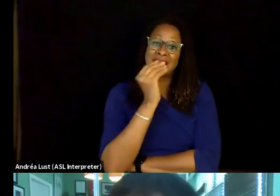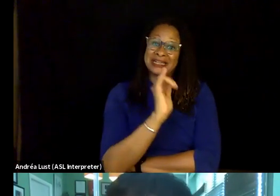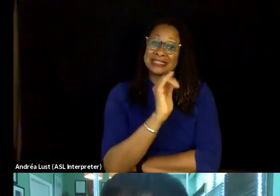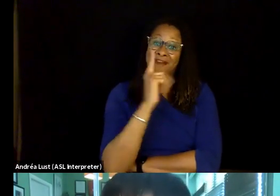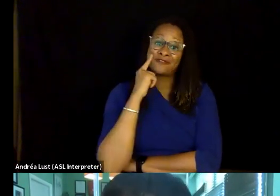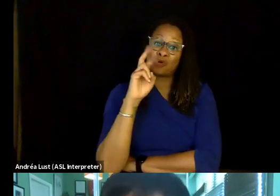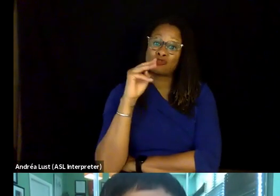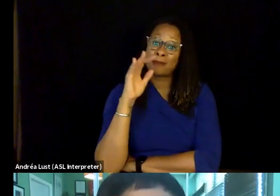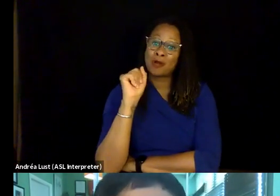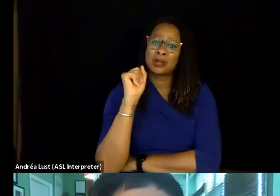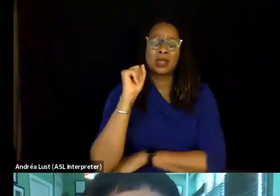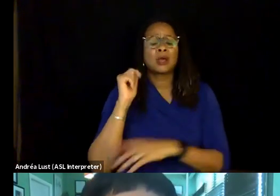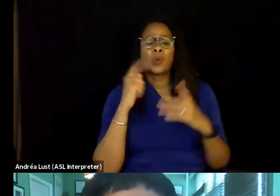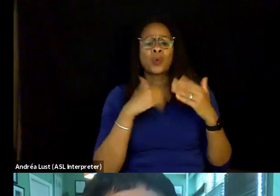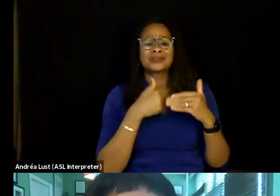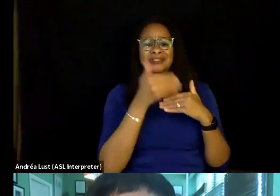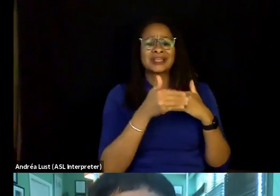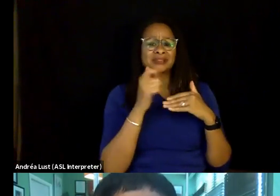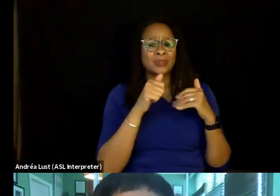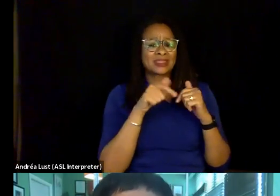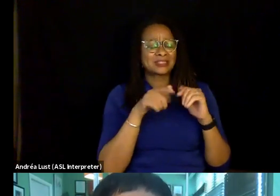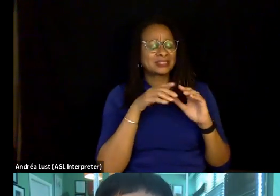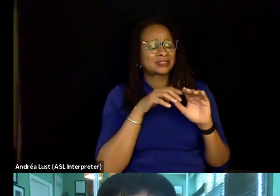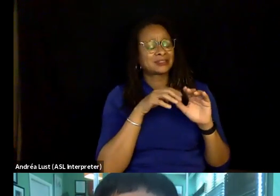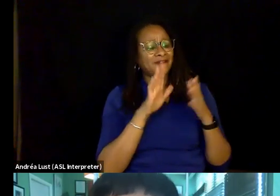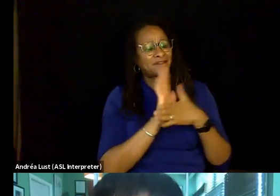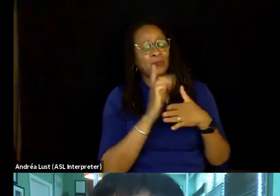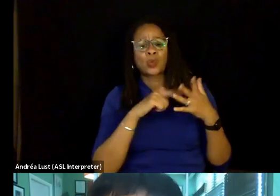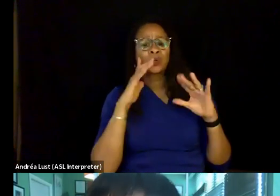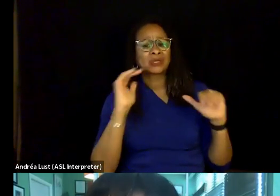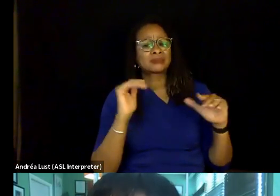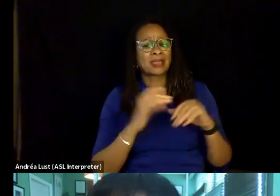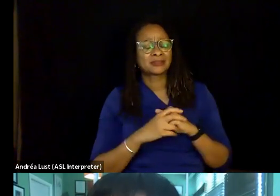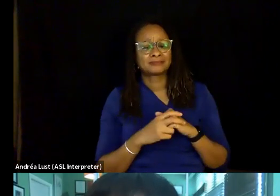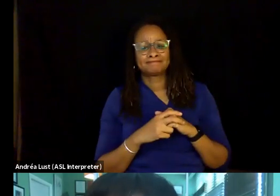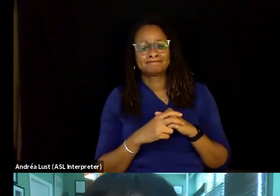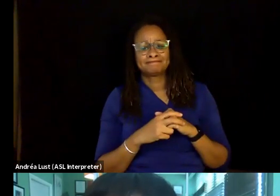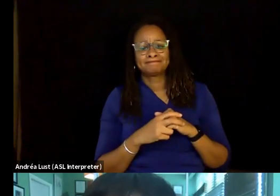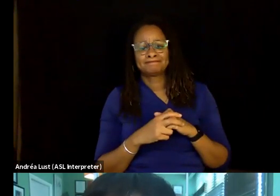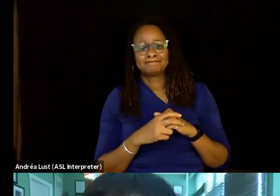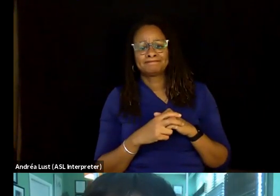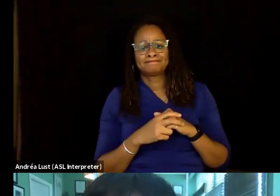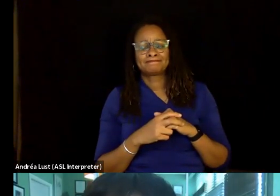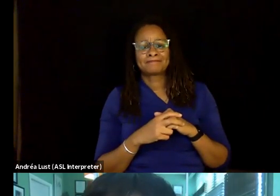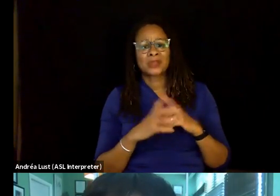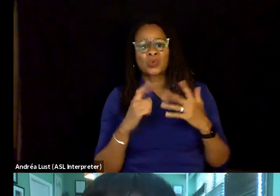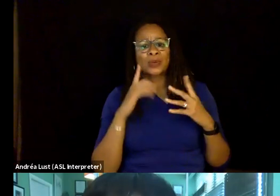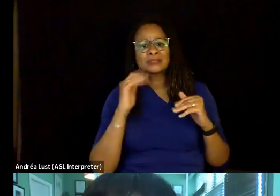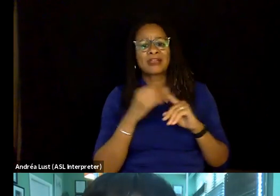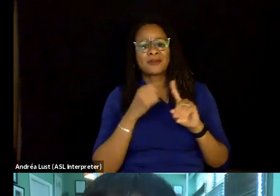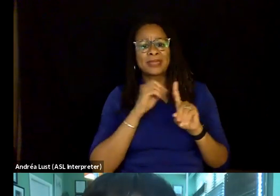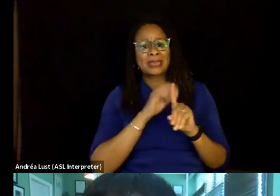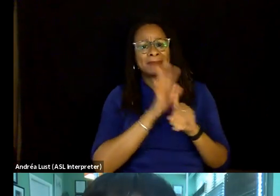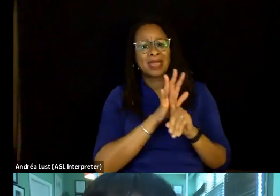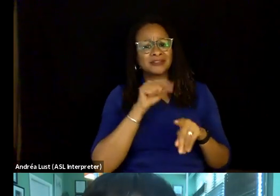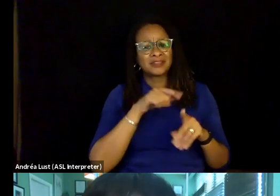Ramona, what is the peak that you are climbing with this film? And what do you expect that the impact of this film be in this